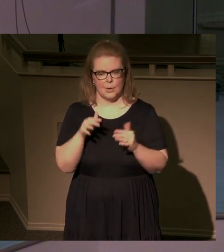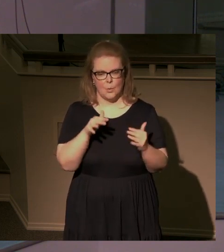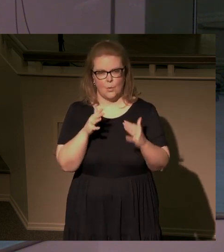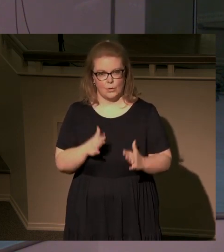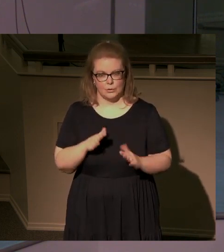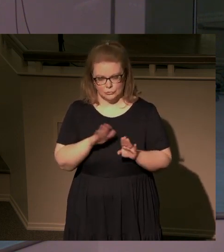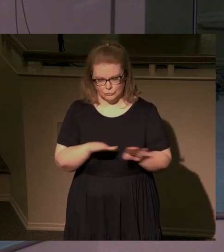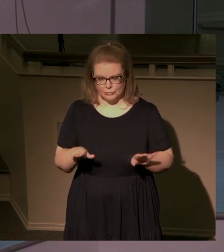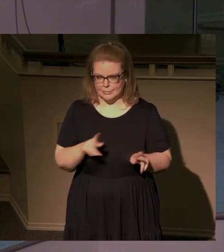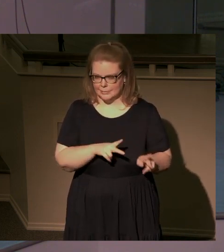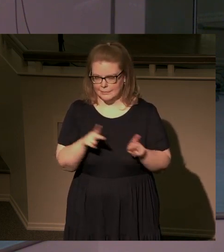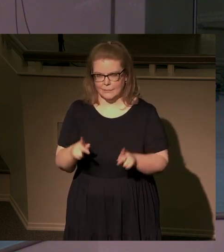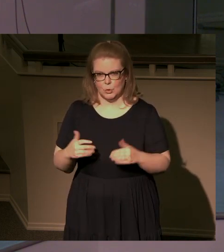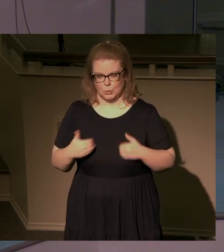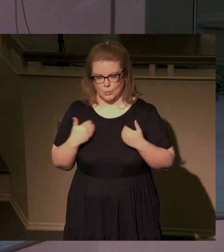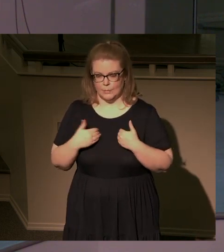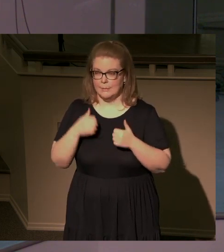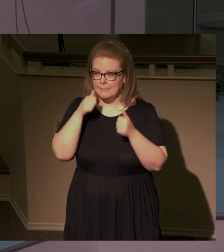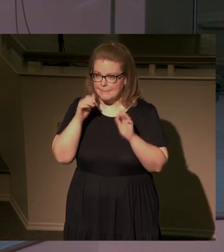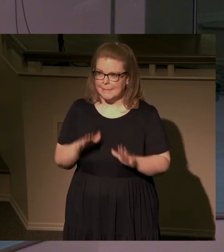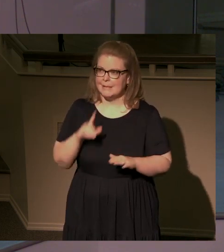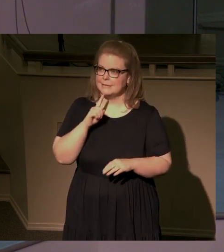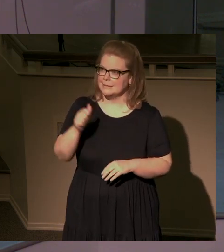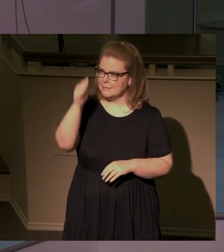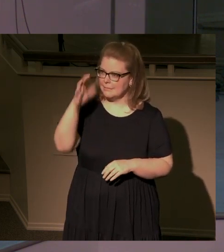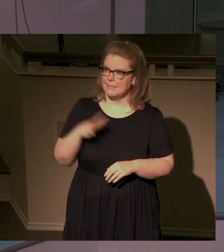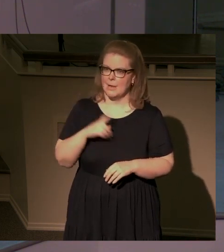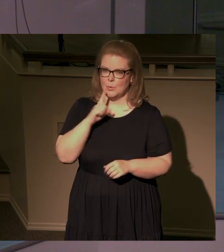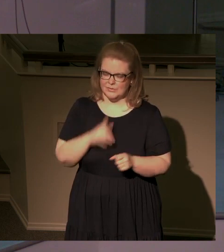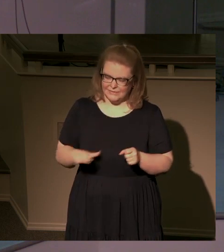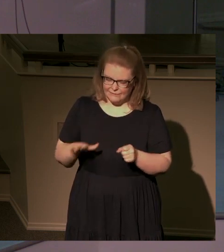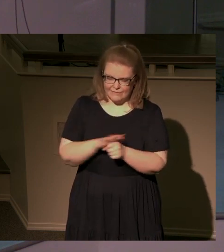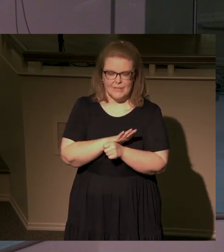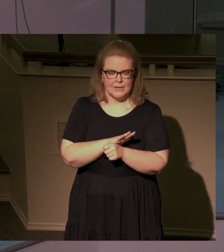youth. Blessed is the man who fills his quiver with them."